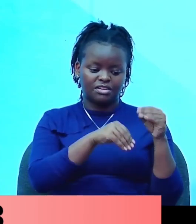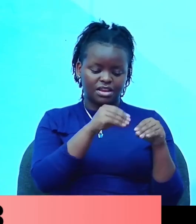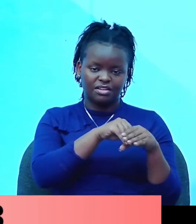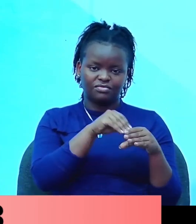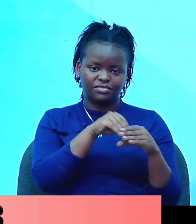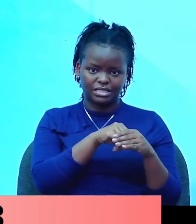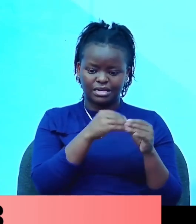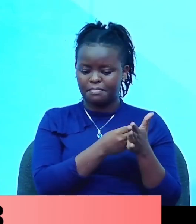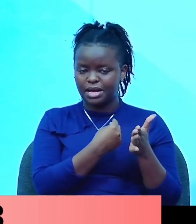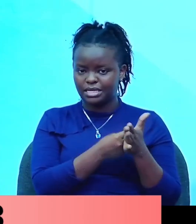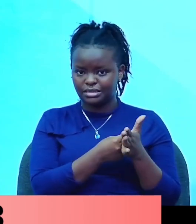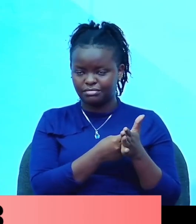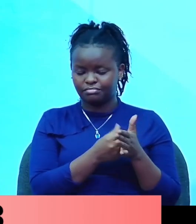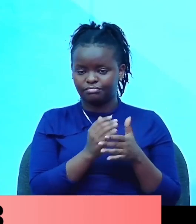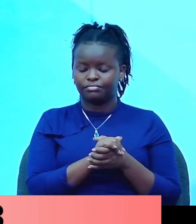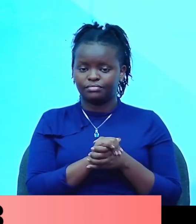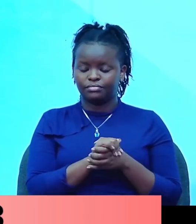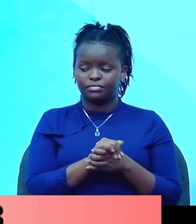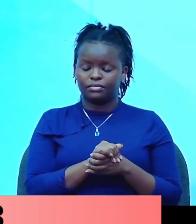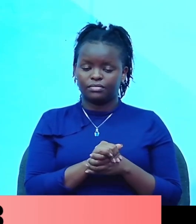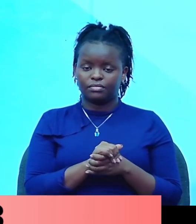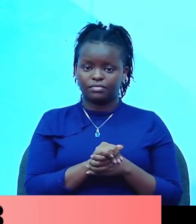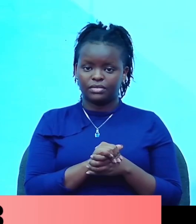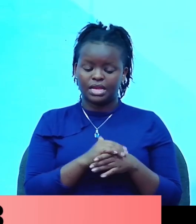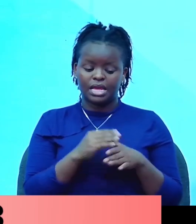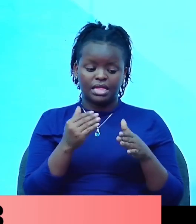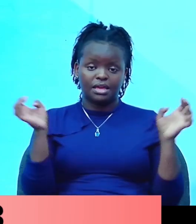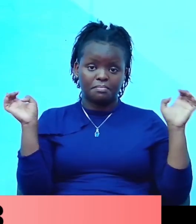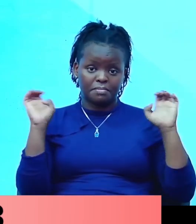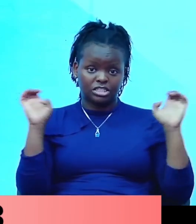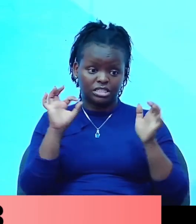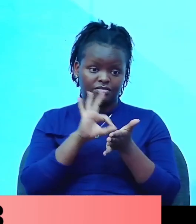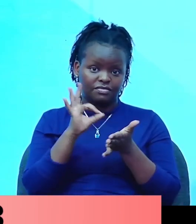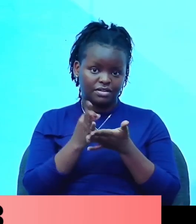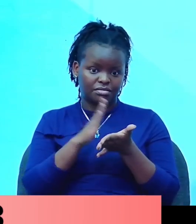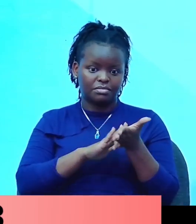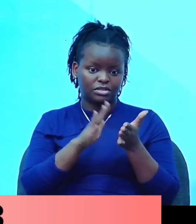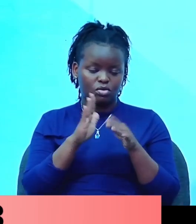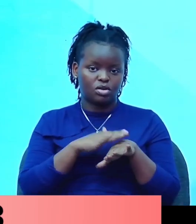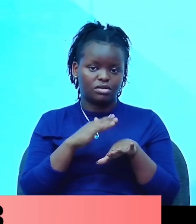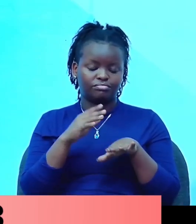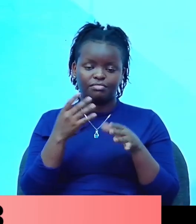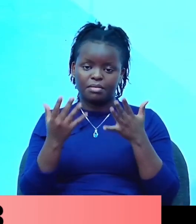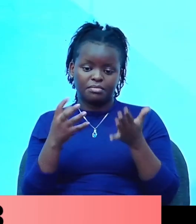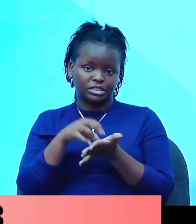fund? Is it there? Does it exist? And the emergency fund is also based on maybe your circumstances. You could be driving a car. That is